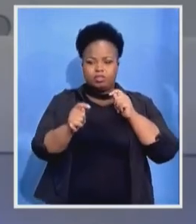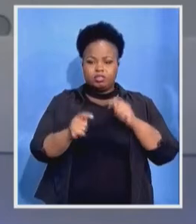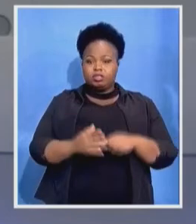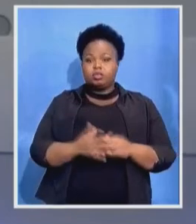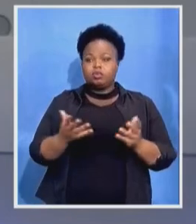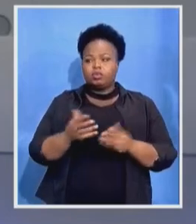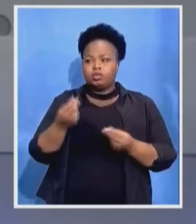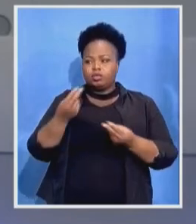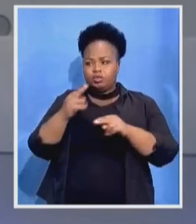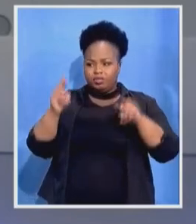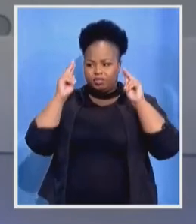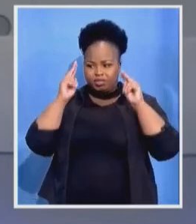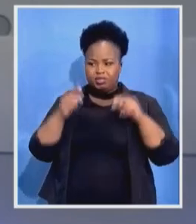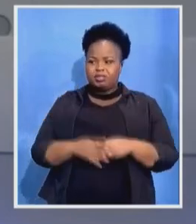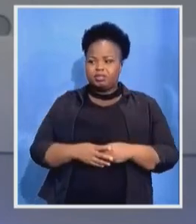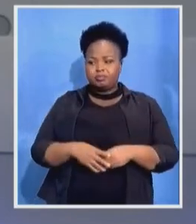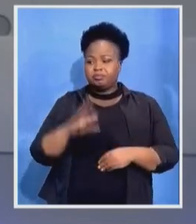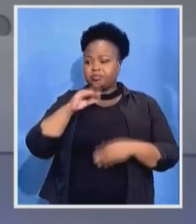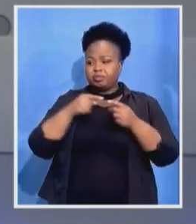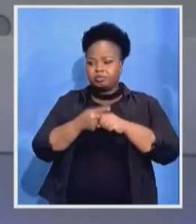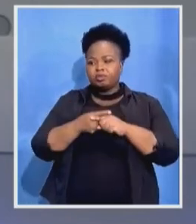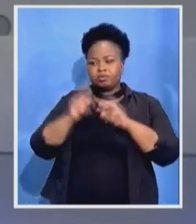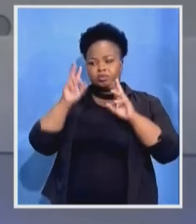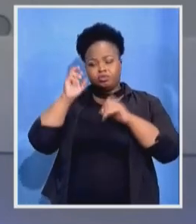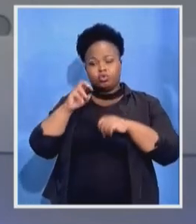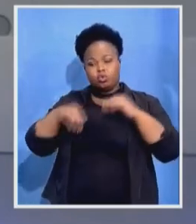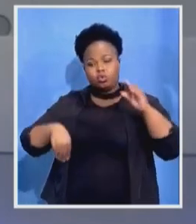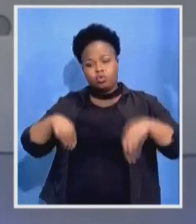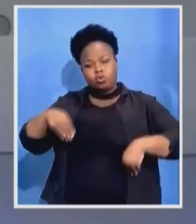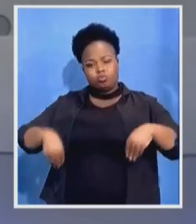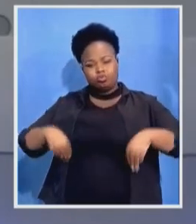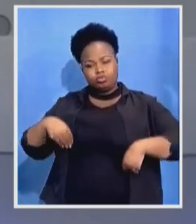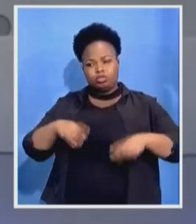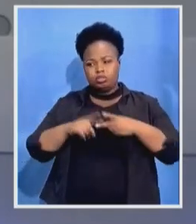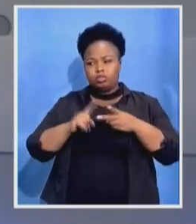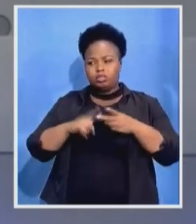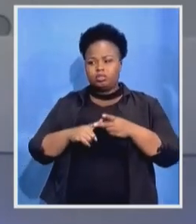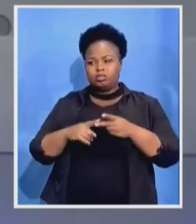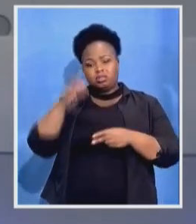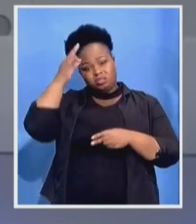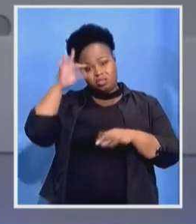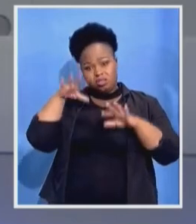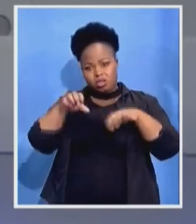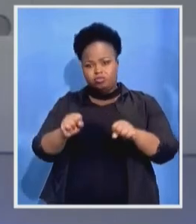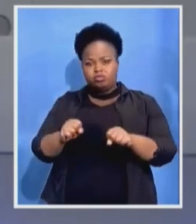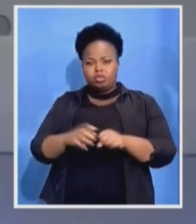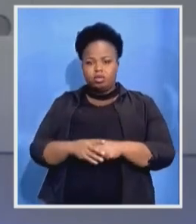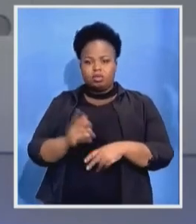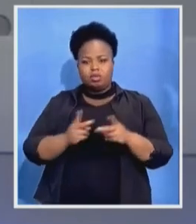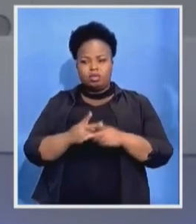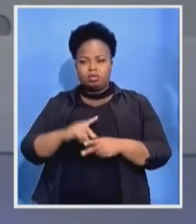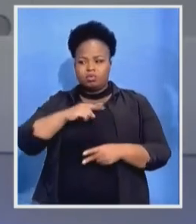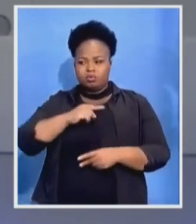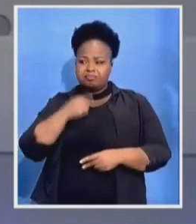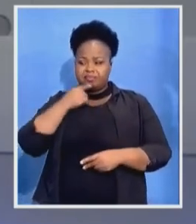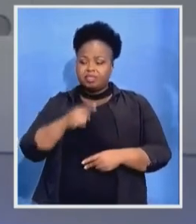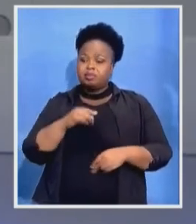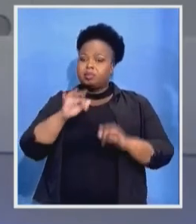of corruption and the allegations of state capture, going on to say about the public protector in particular, in response to a